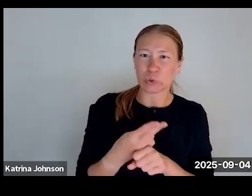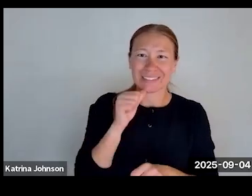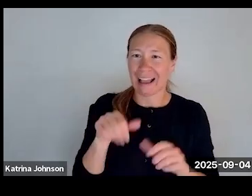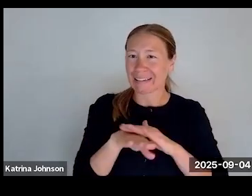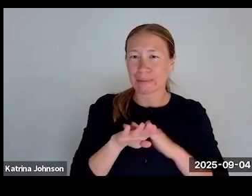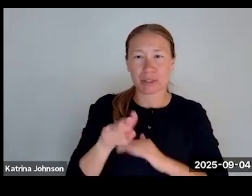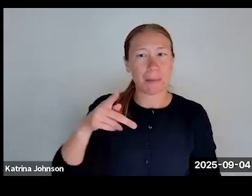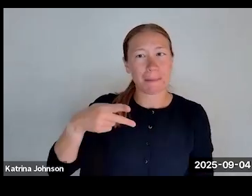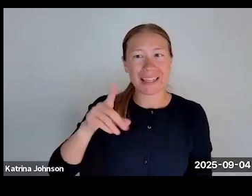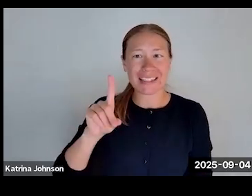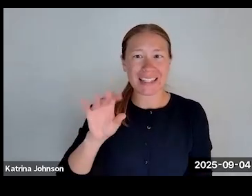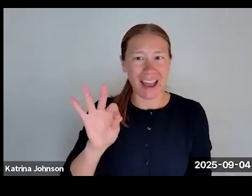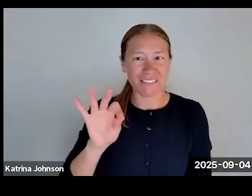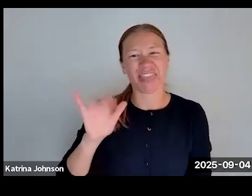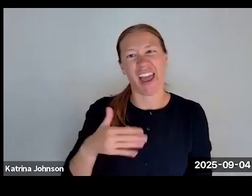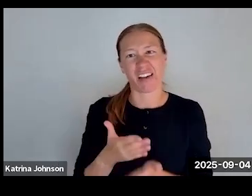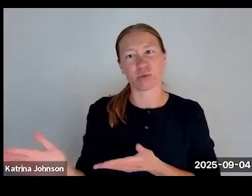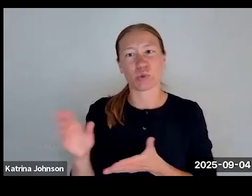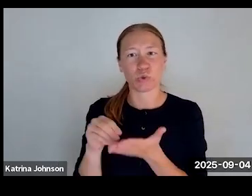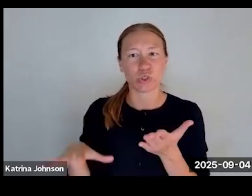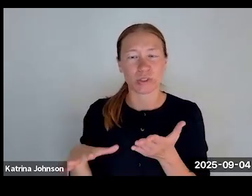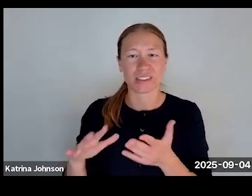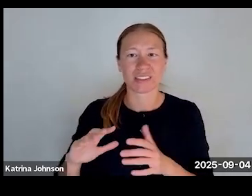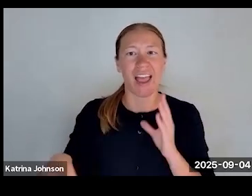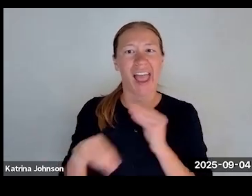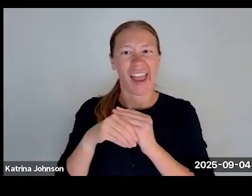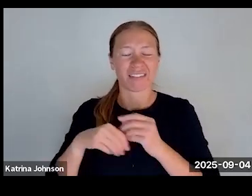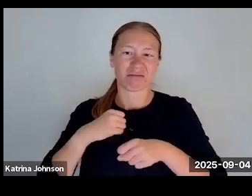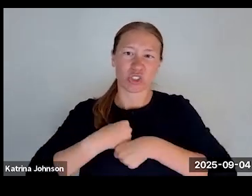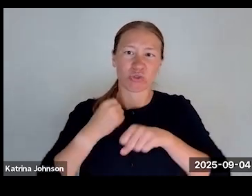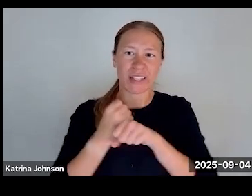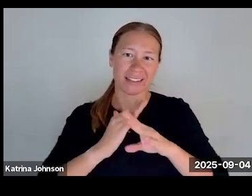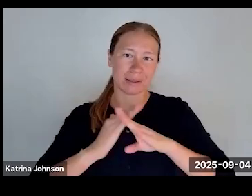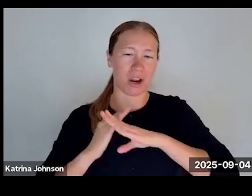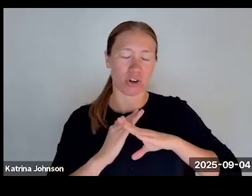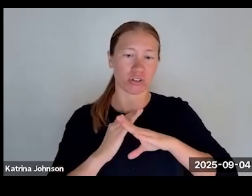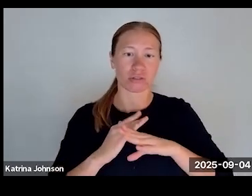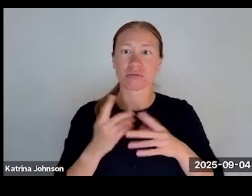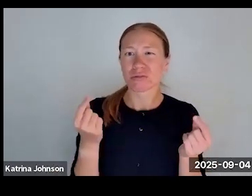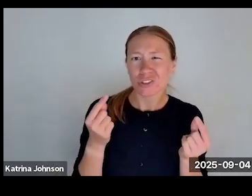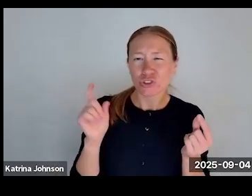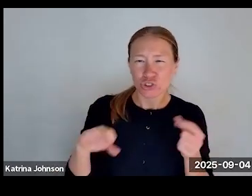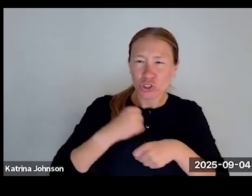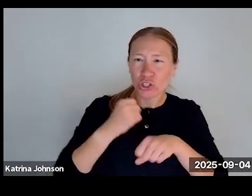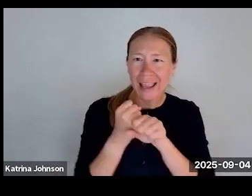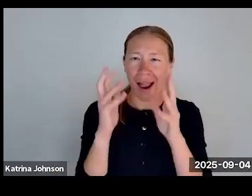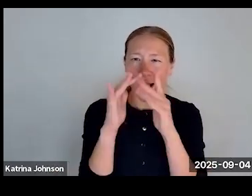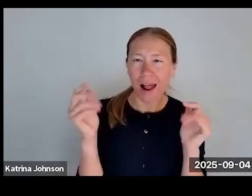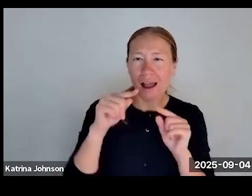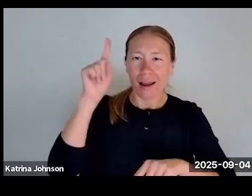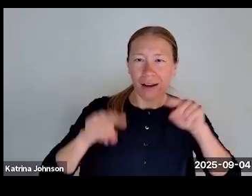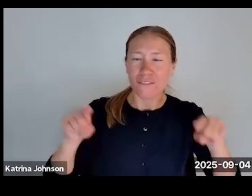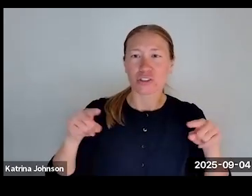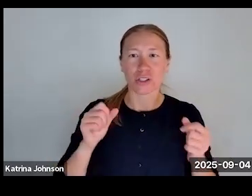can exclude students and create barriers. Therefore, it's important to consider diverse ways of structuring